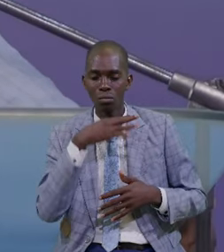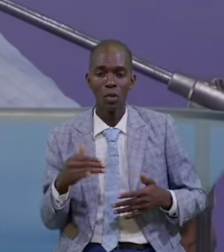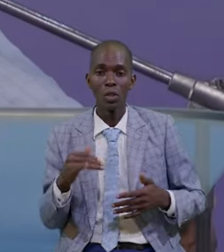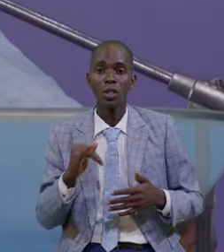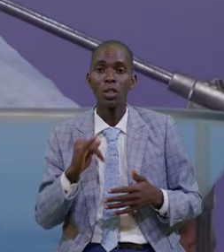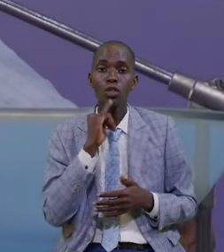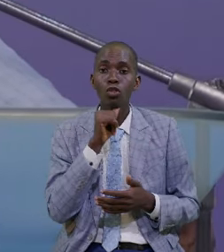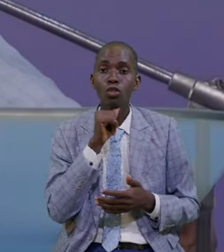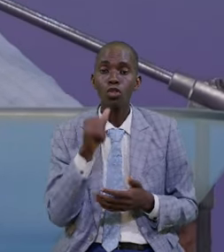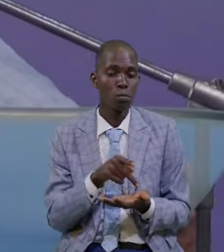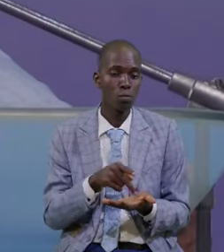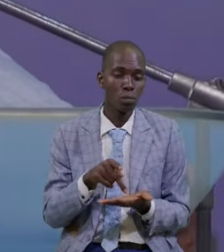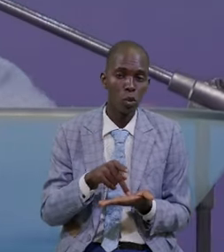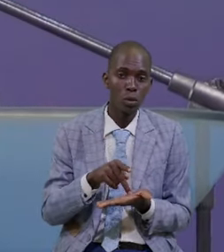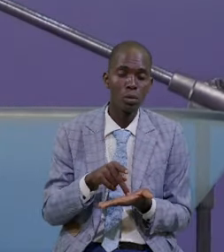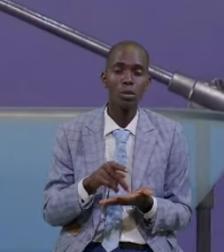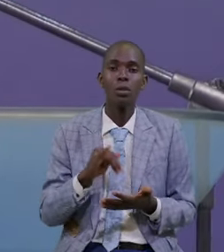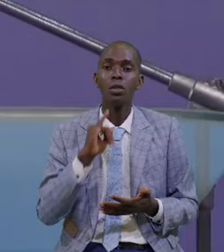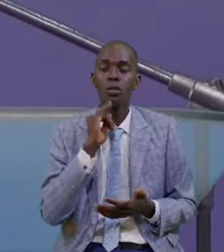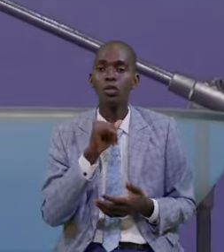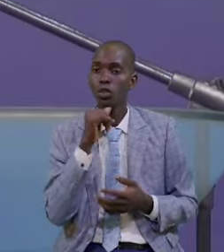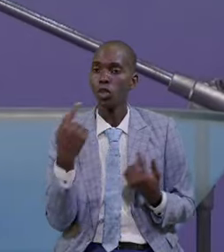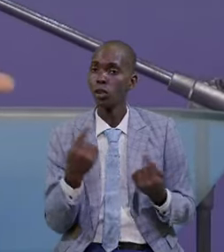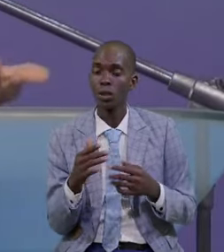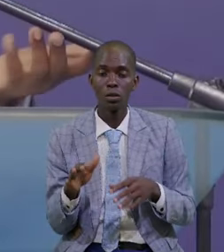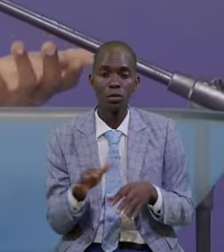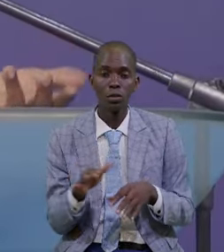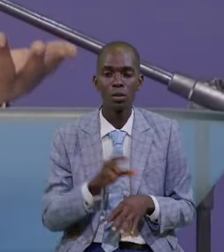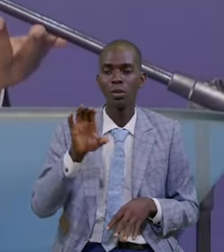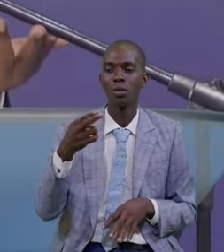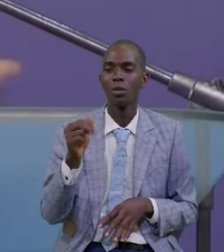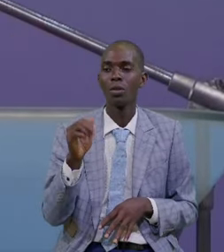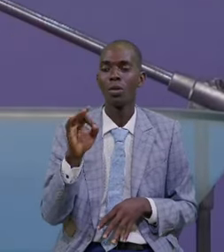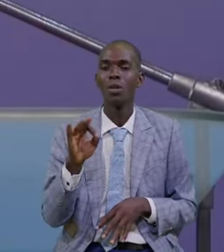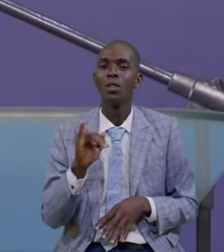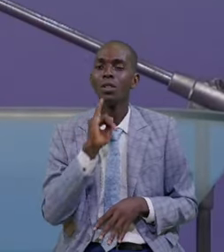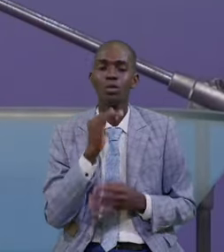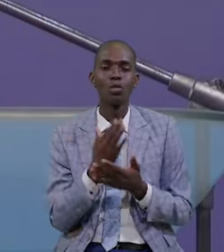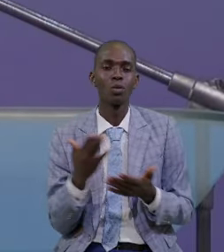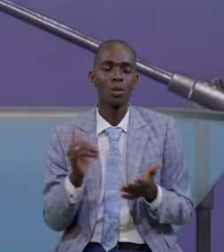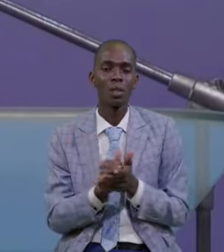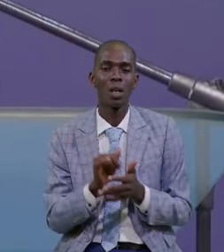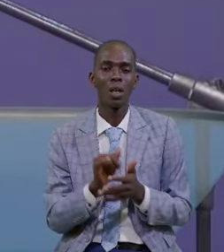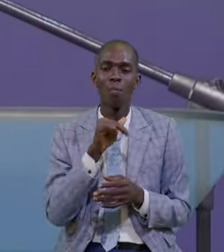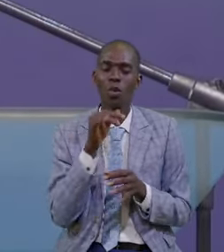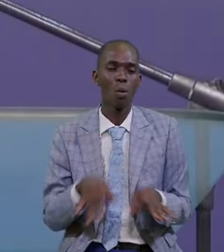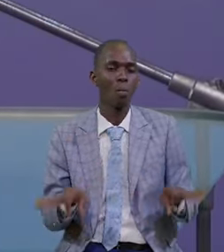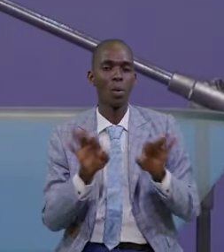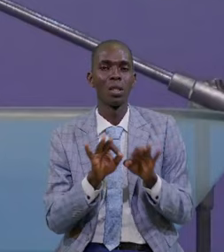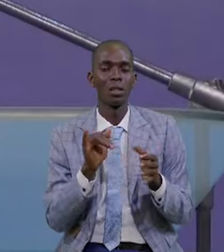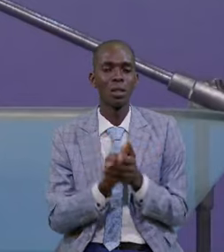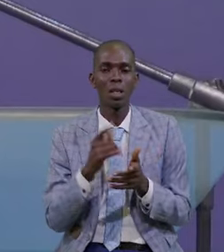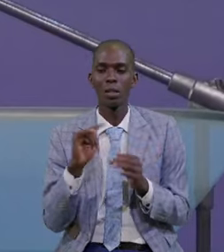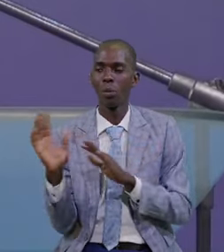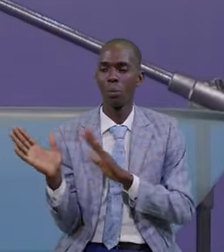not sin or sinful. Chaff is just a non-essential that the wind should carry